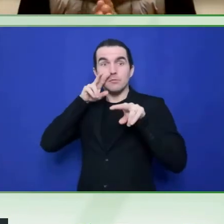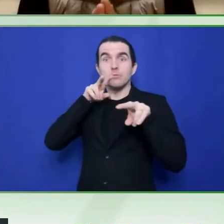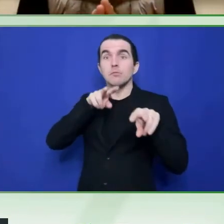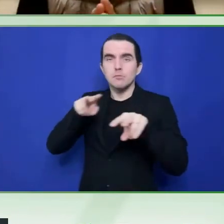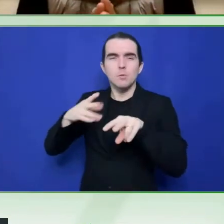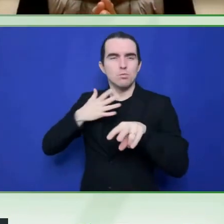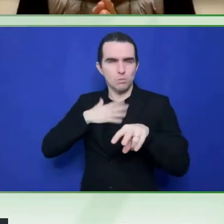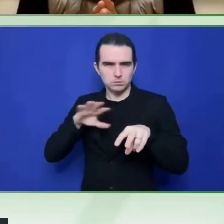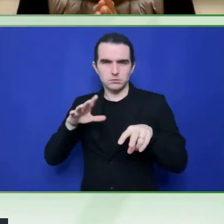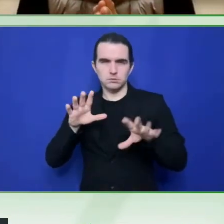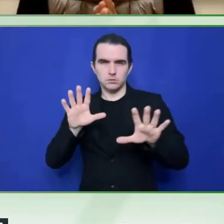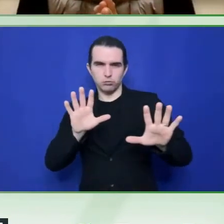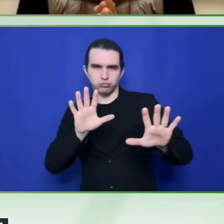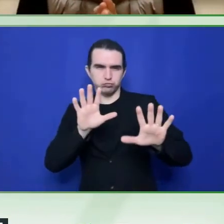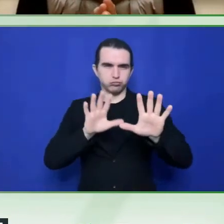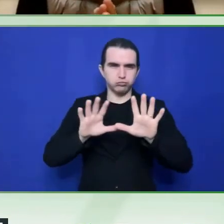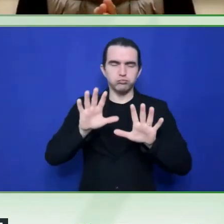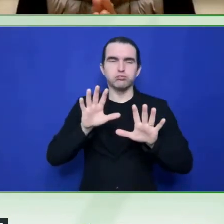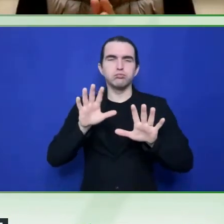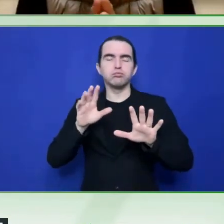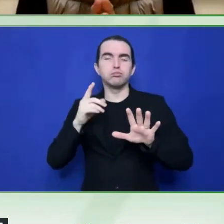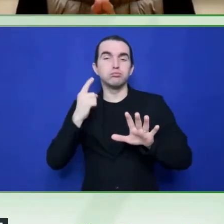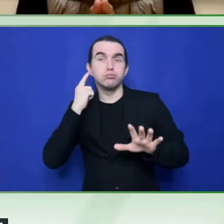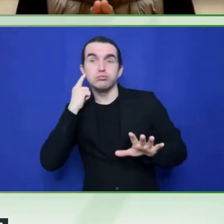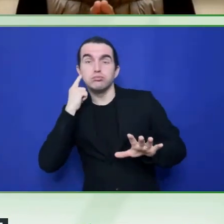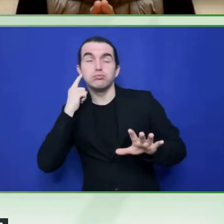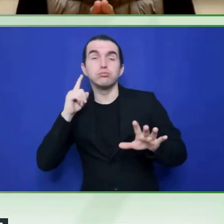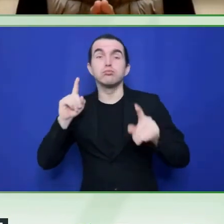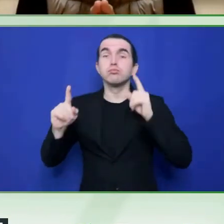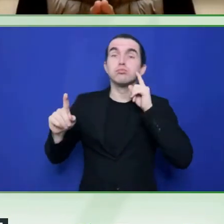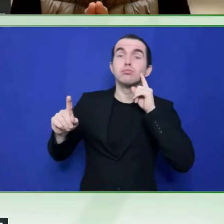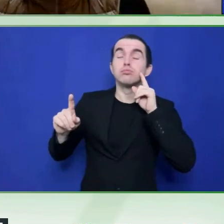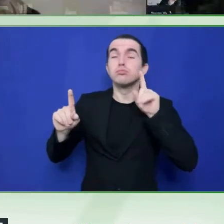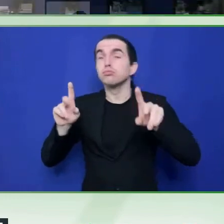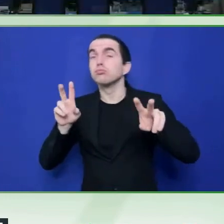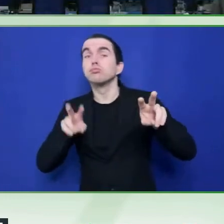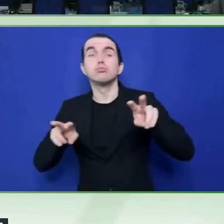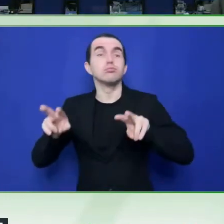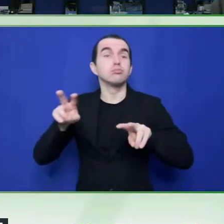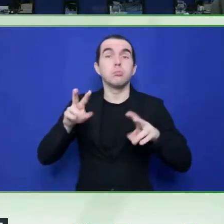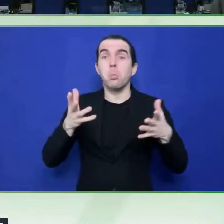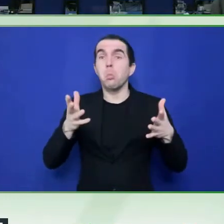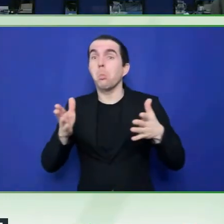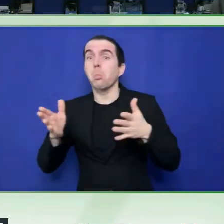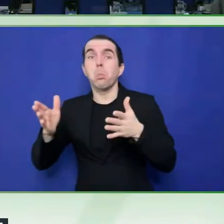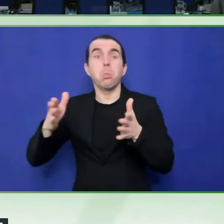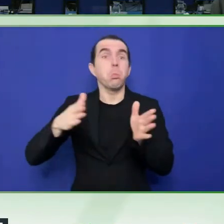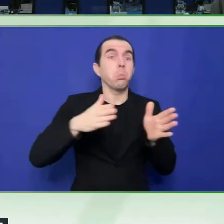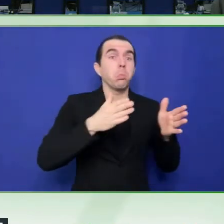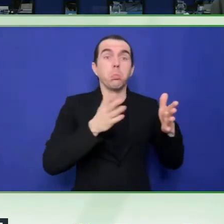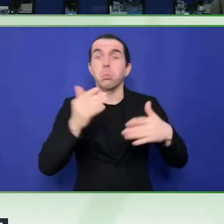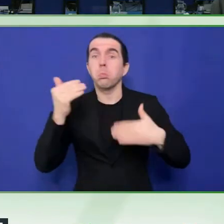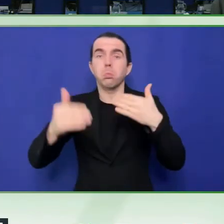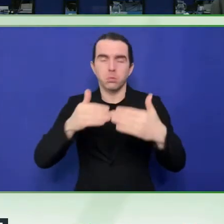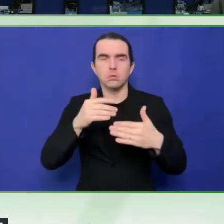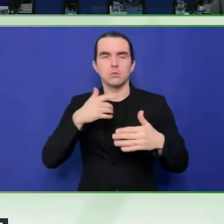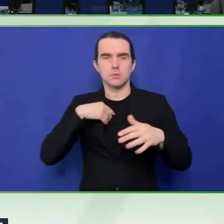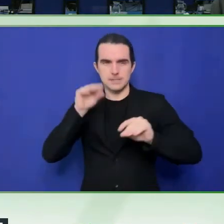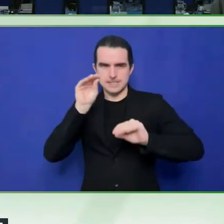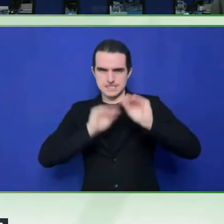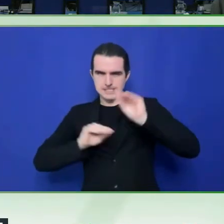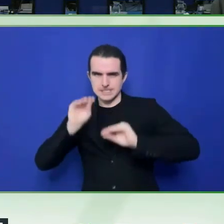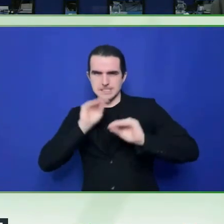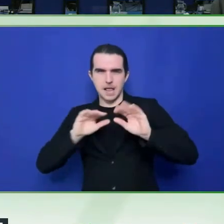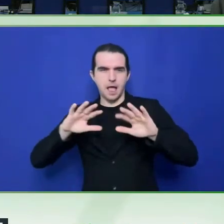that is from my side. Thank you very much. Marina, thank you very much, and thank you for overcoming all the technical difficulties